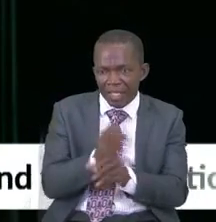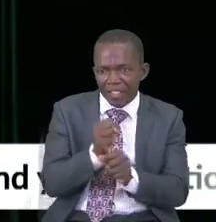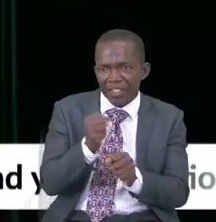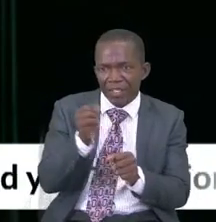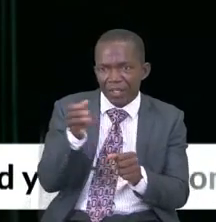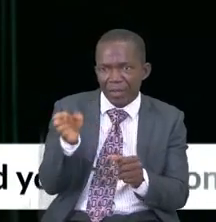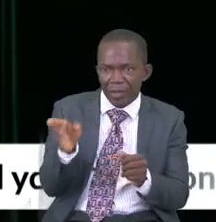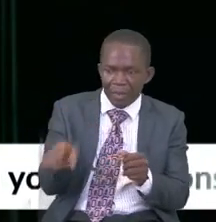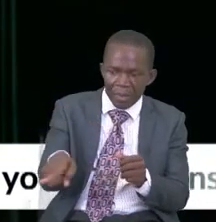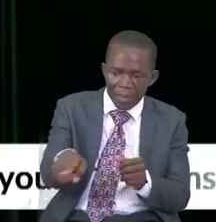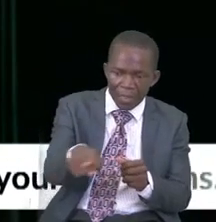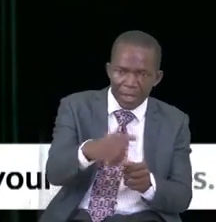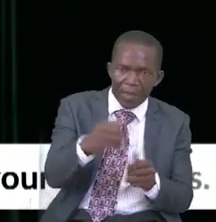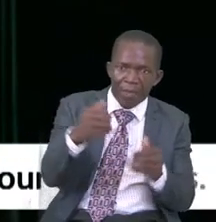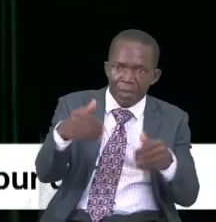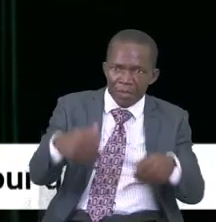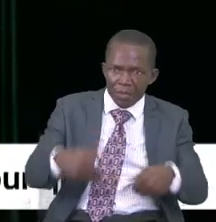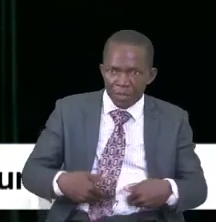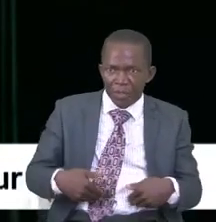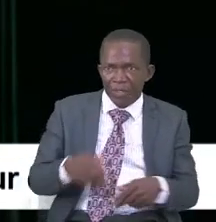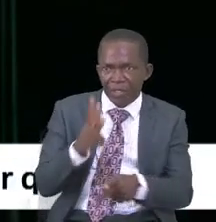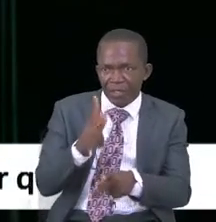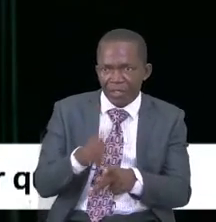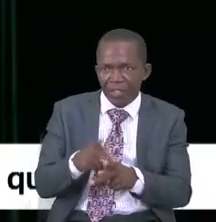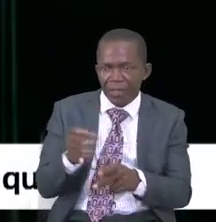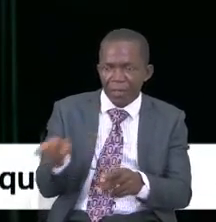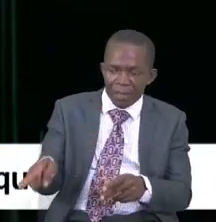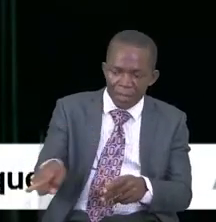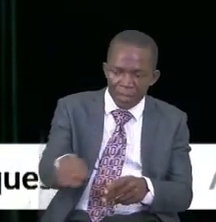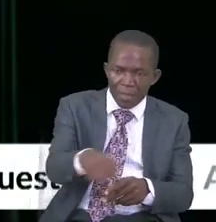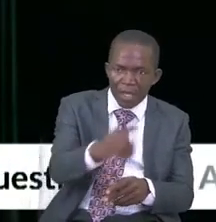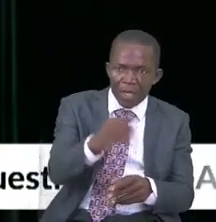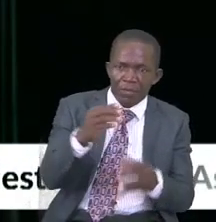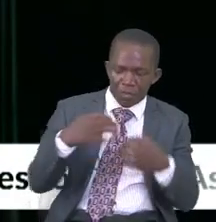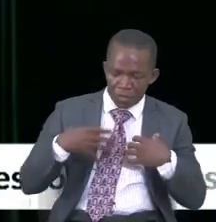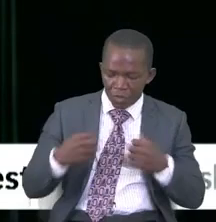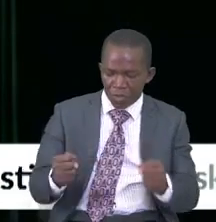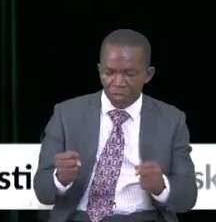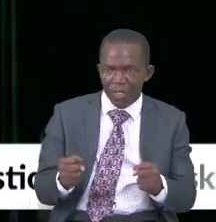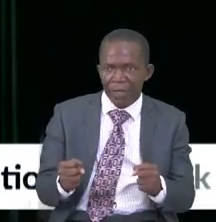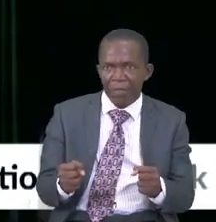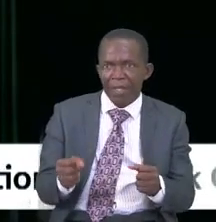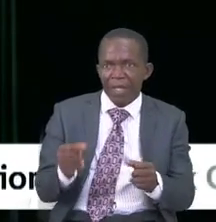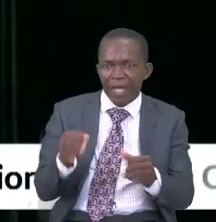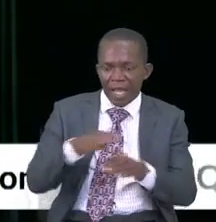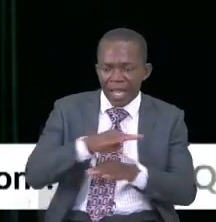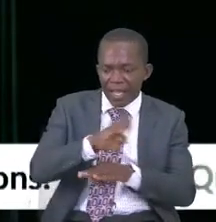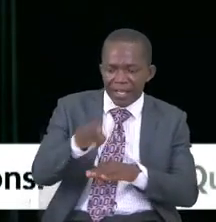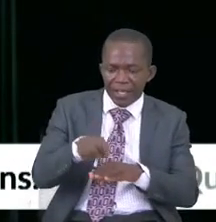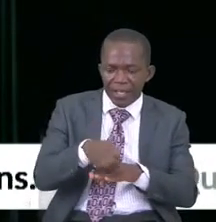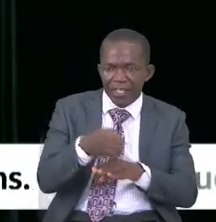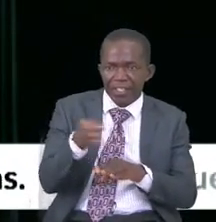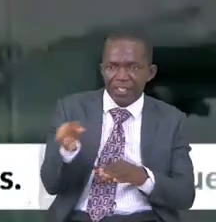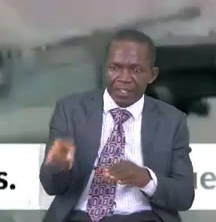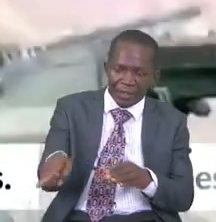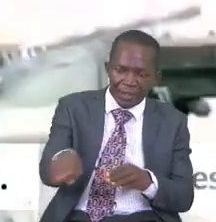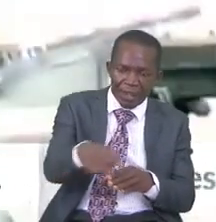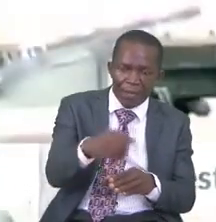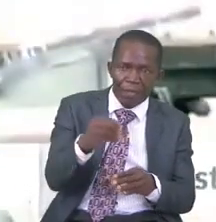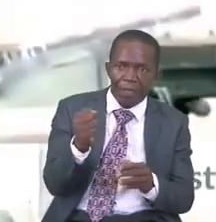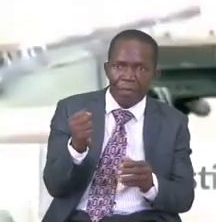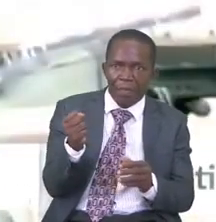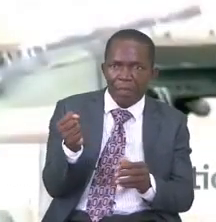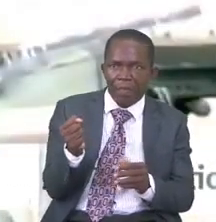two, keep them strong. Number three, engage them for long. Catch them young. Catch them from